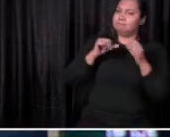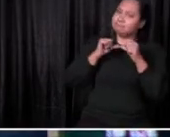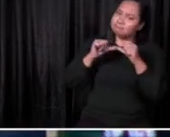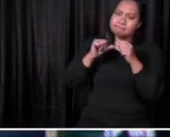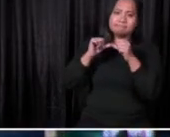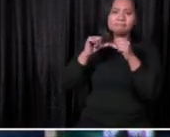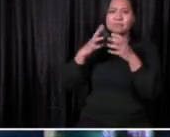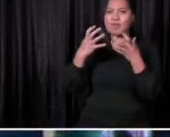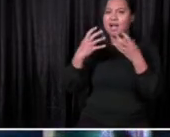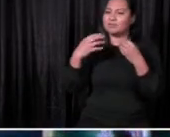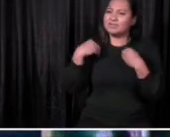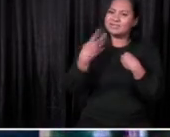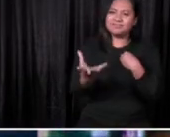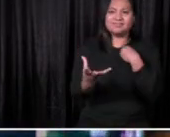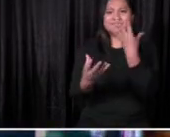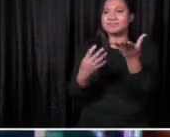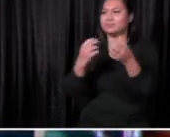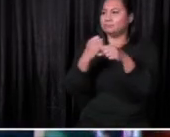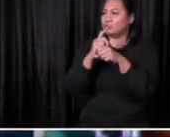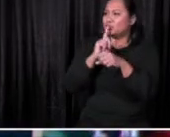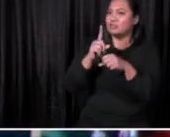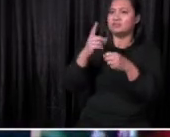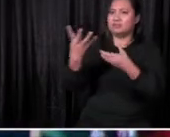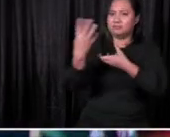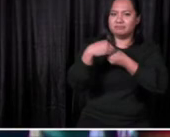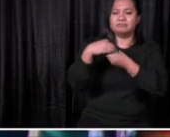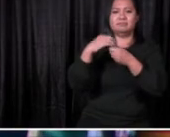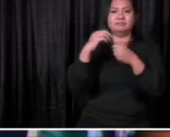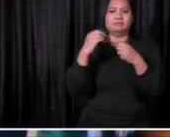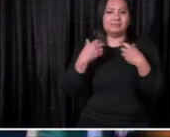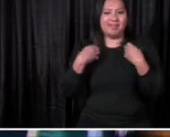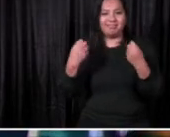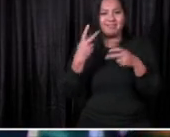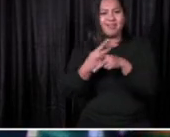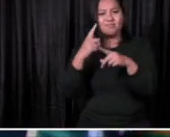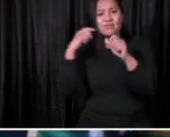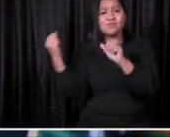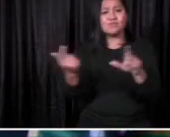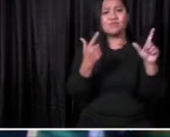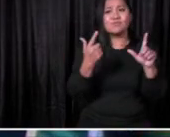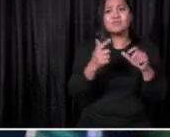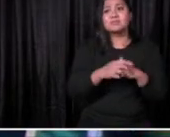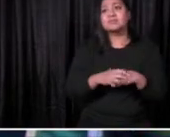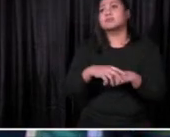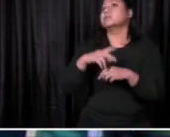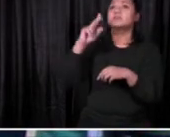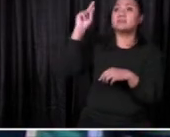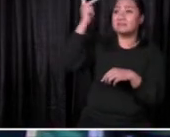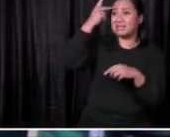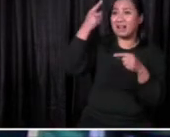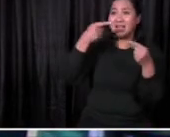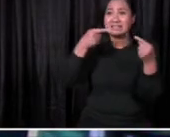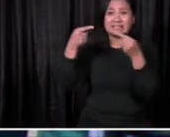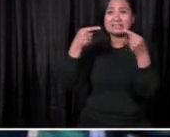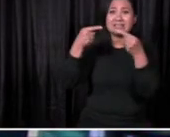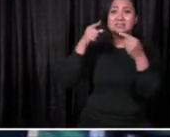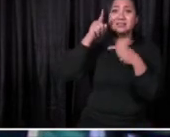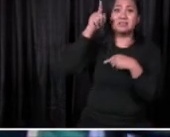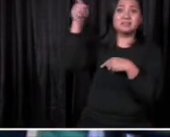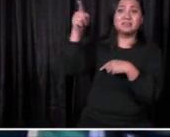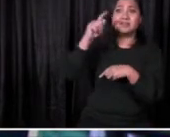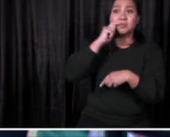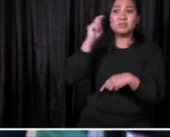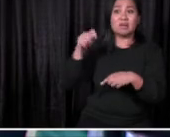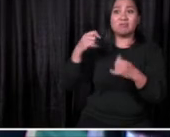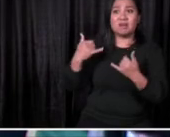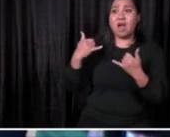inclusive care to everybody. Political conflicts in the Ukraine stalled her dream to come here